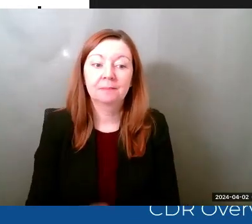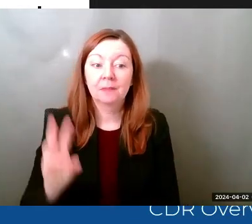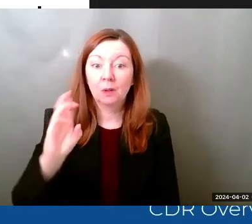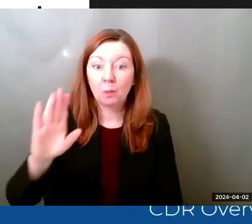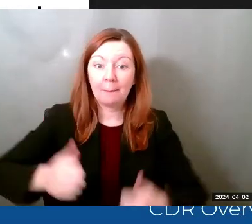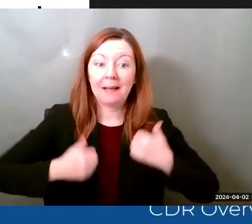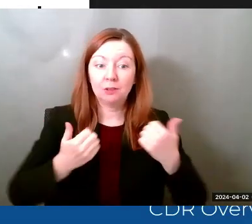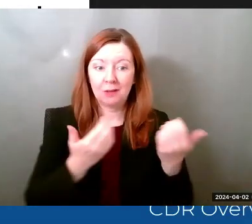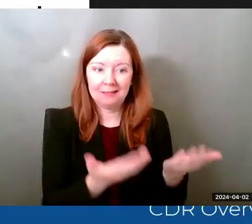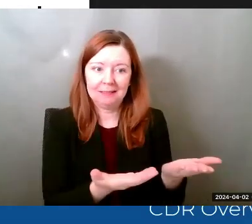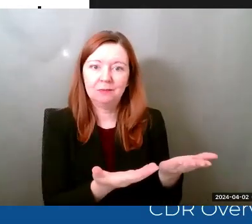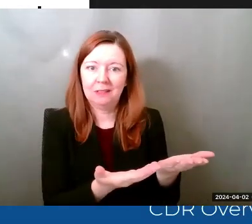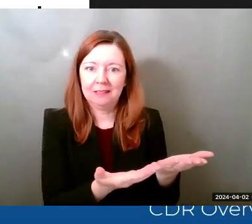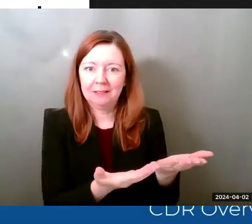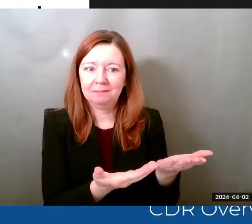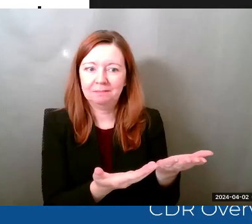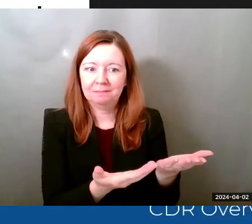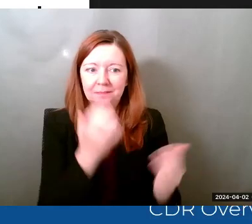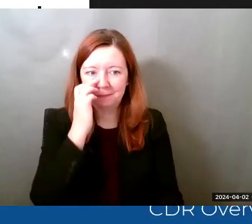is